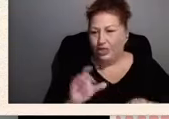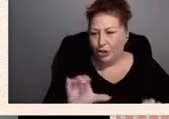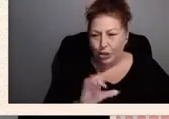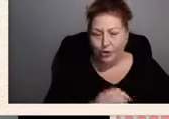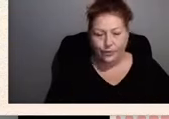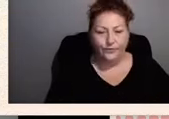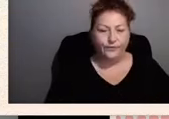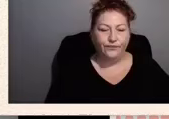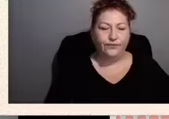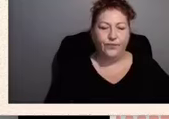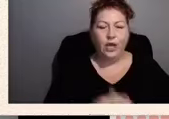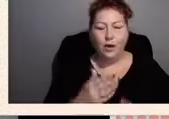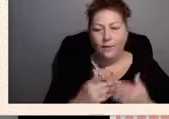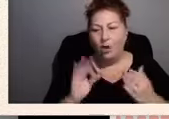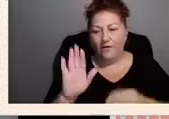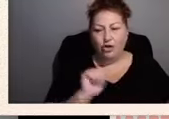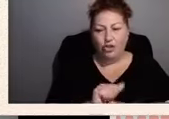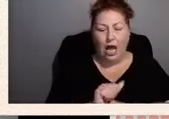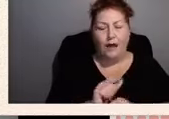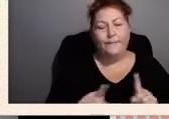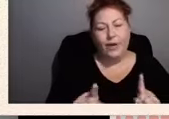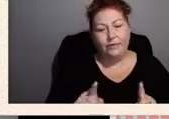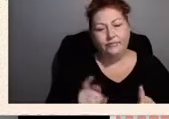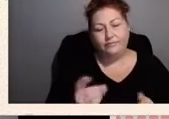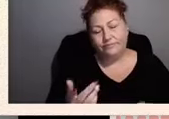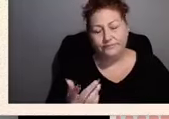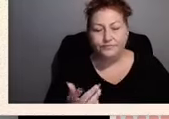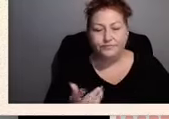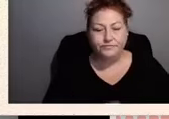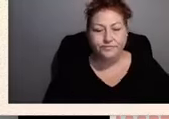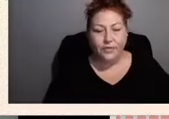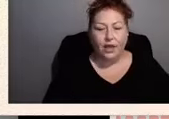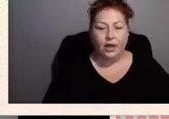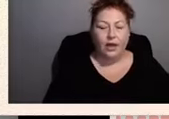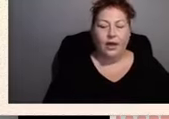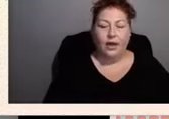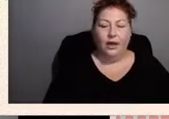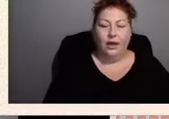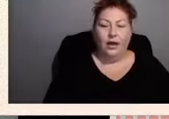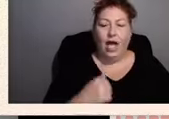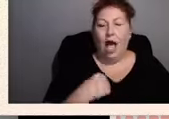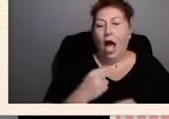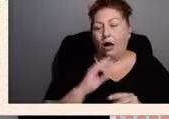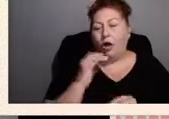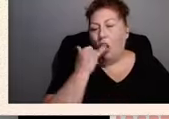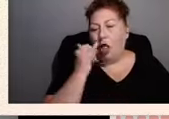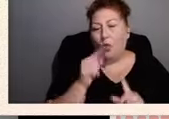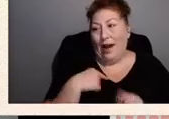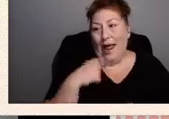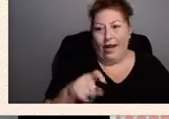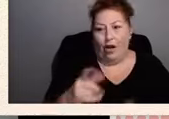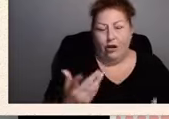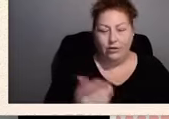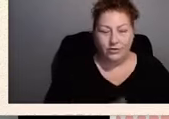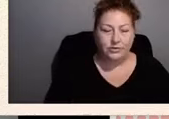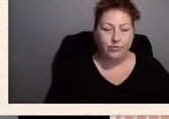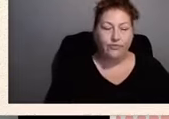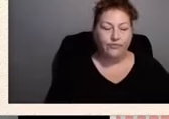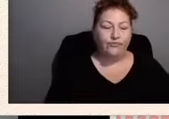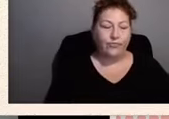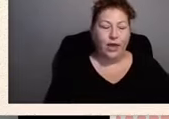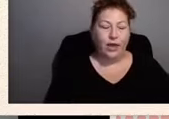as part of her job. But I basically I call her when I need her, basically. Um,